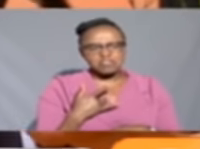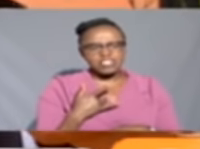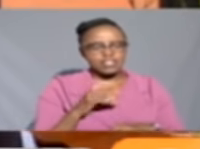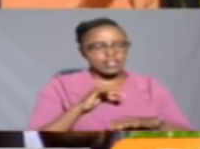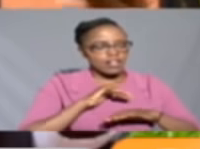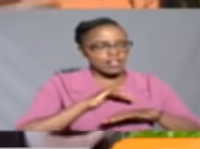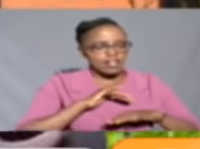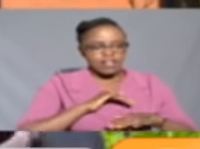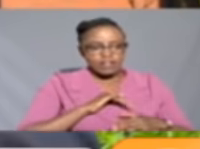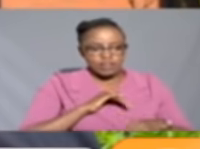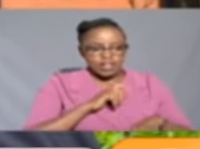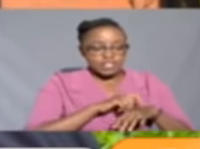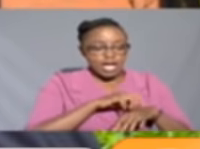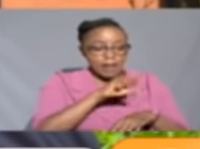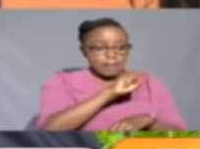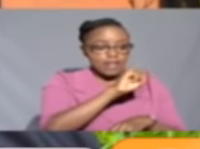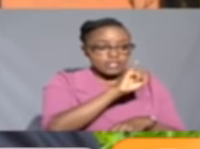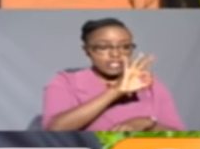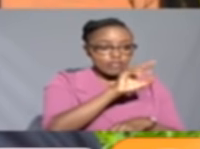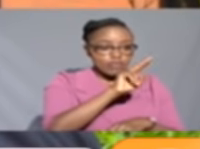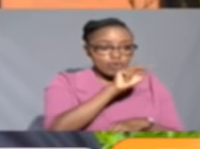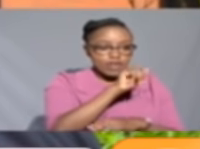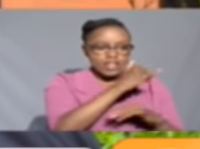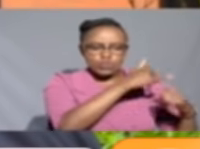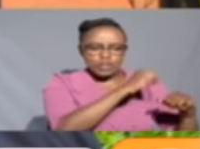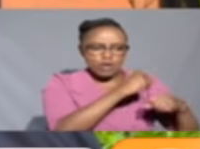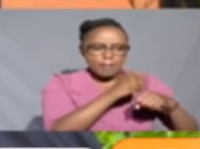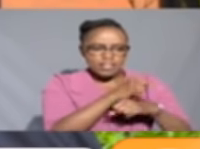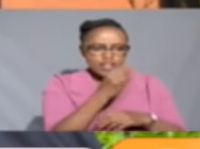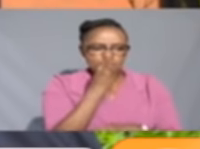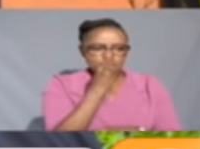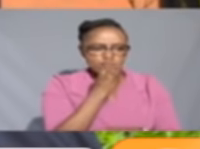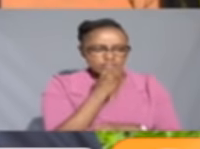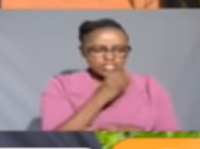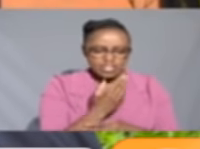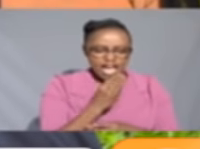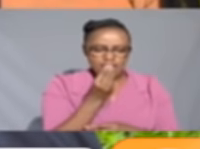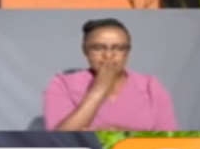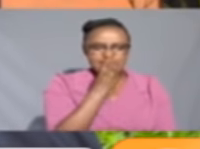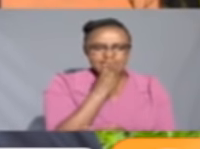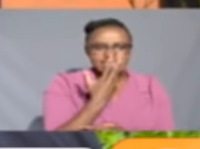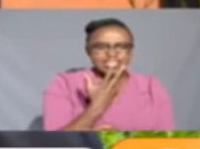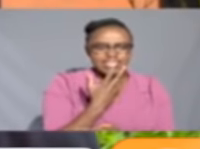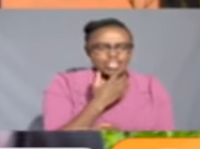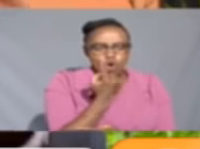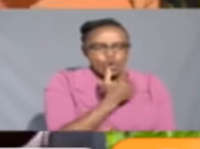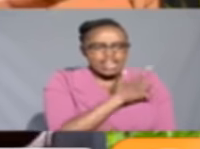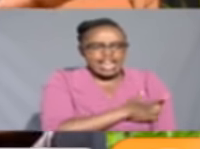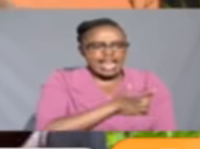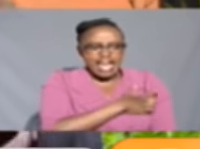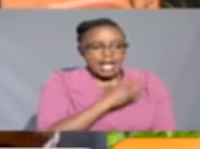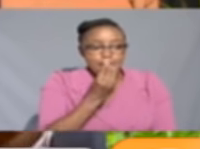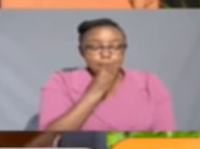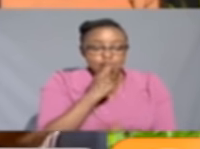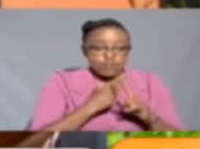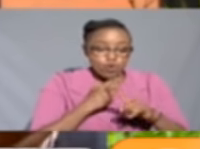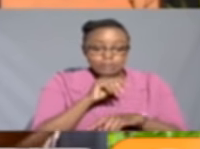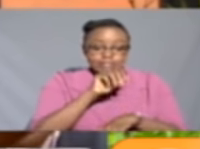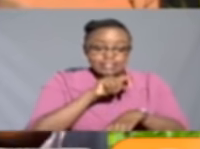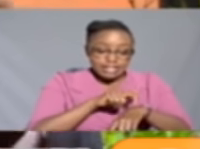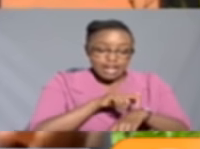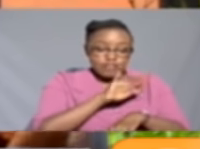upset when Sifuna was now trying to make it look like eating is a privilege. I had not eaten since